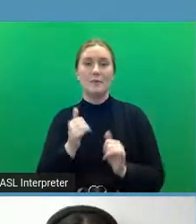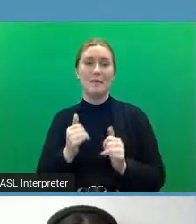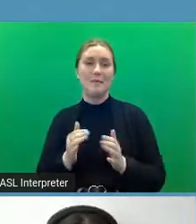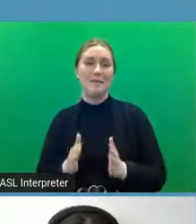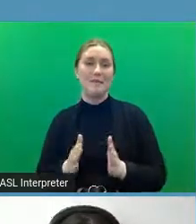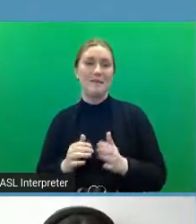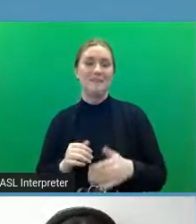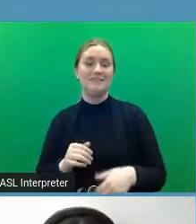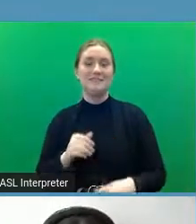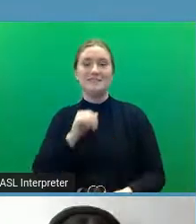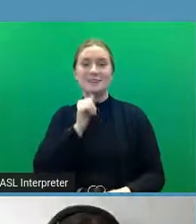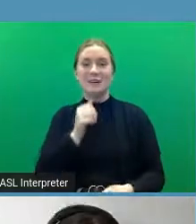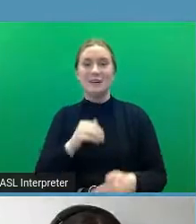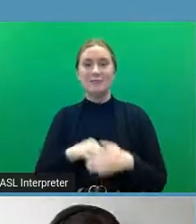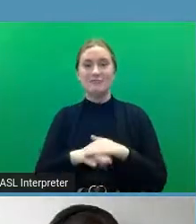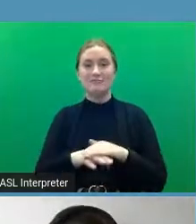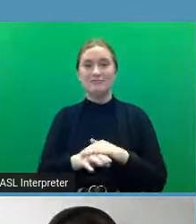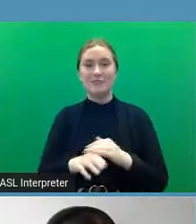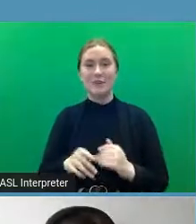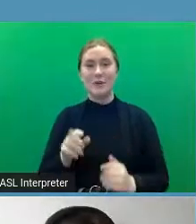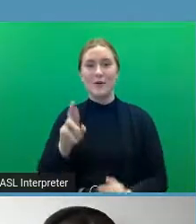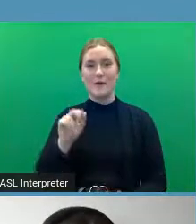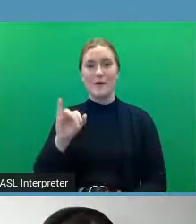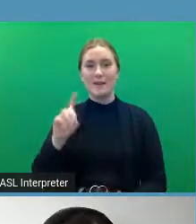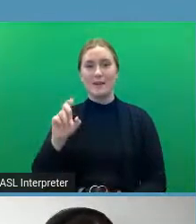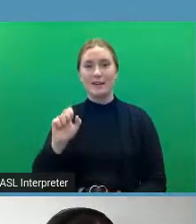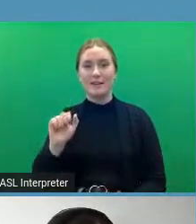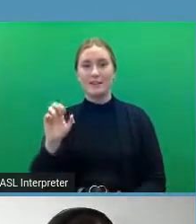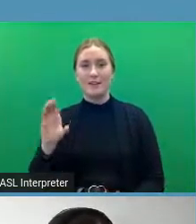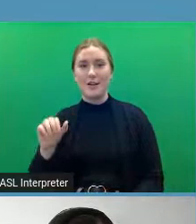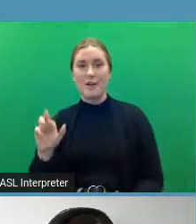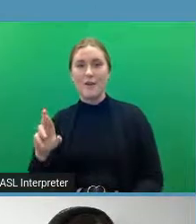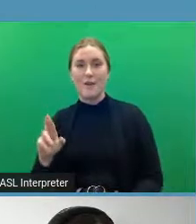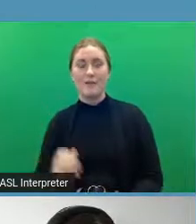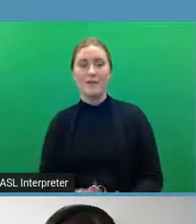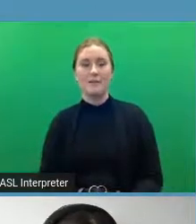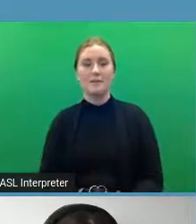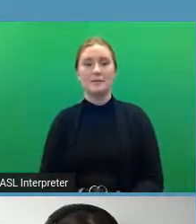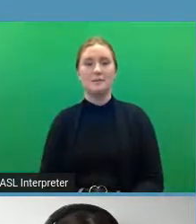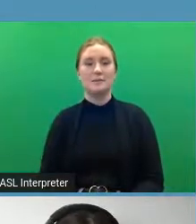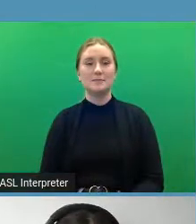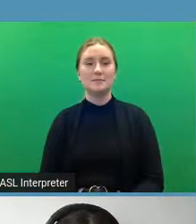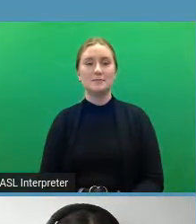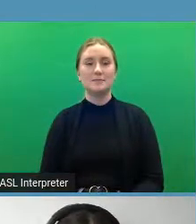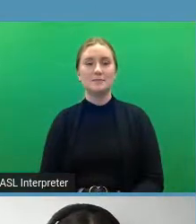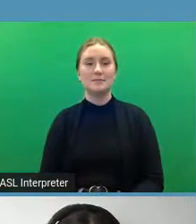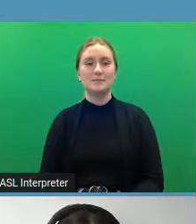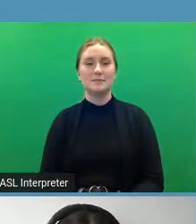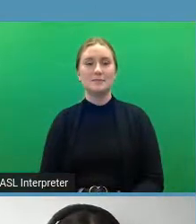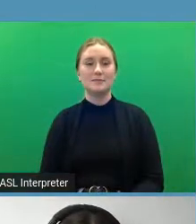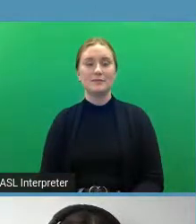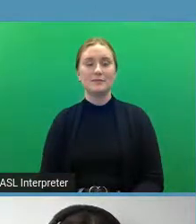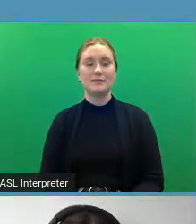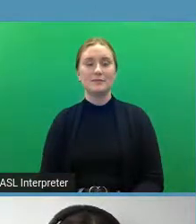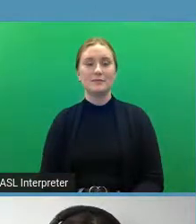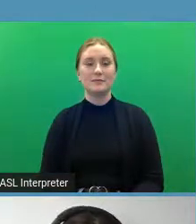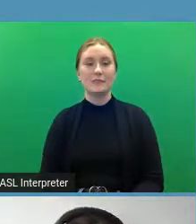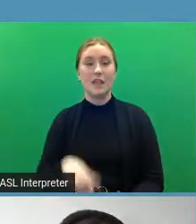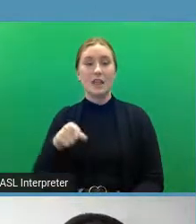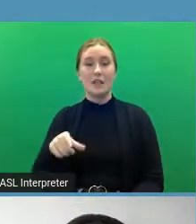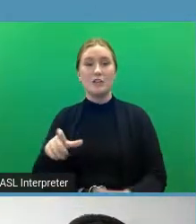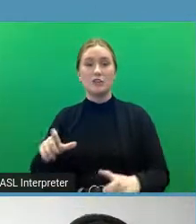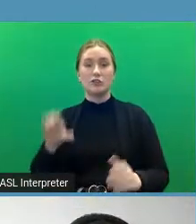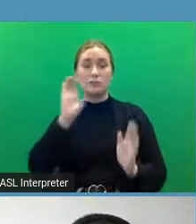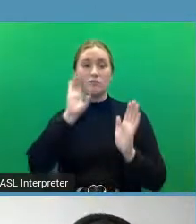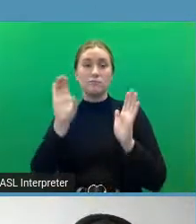sidecar text file. So it's the text file that rides along with the video file. And so this is a screenshot of